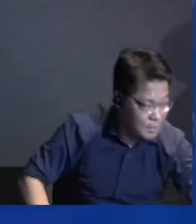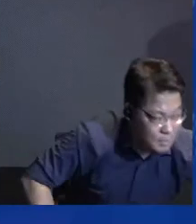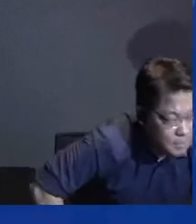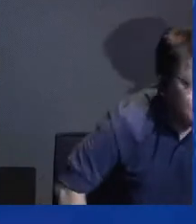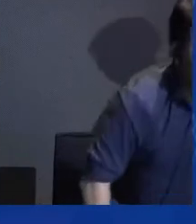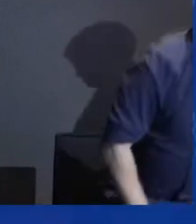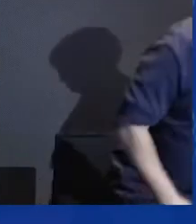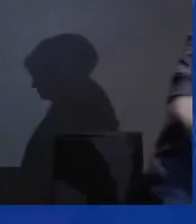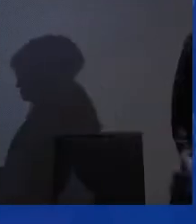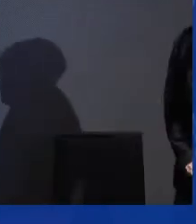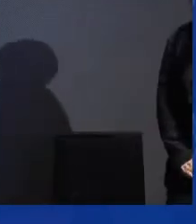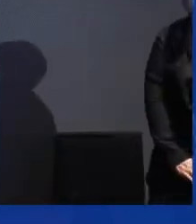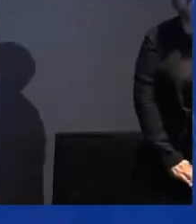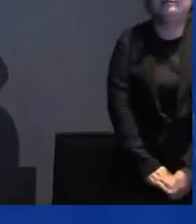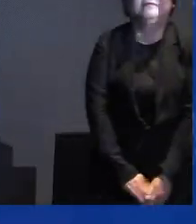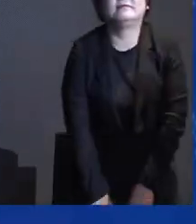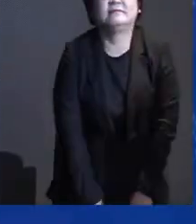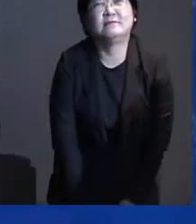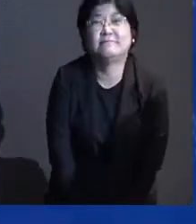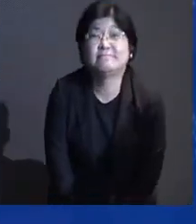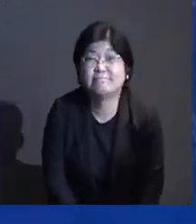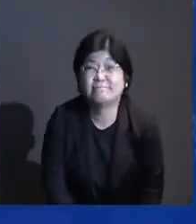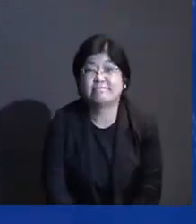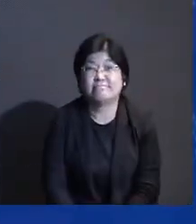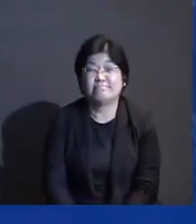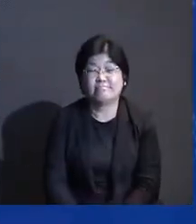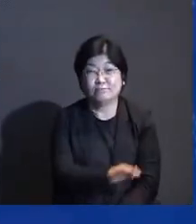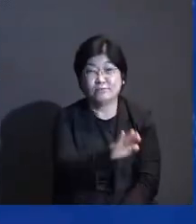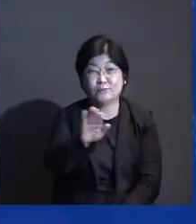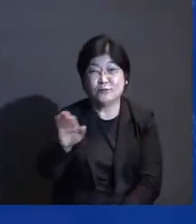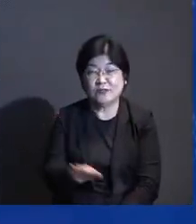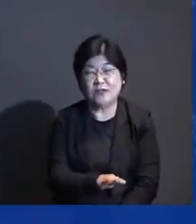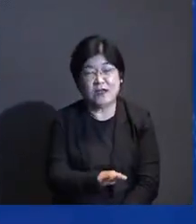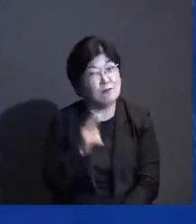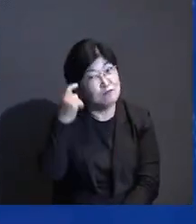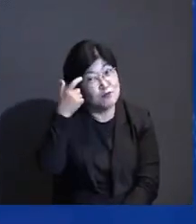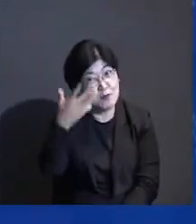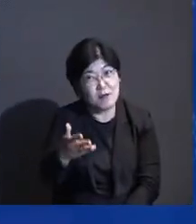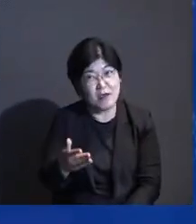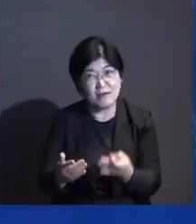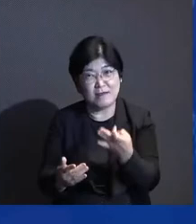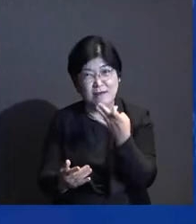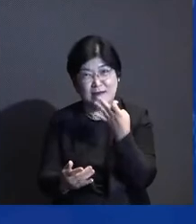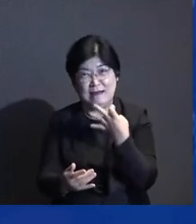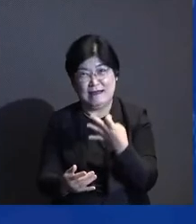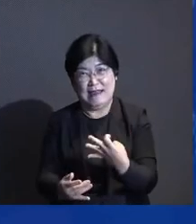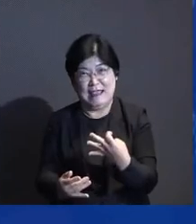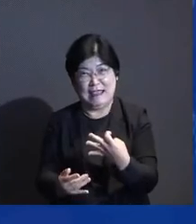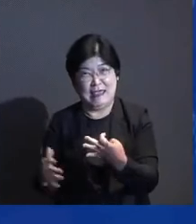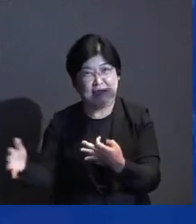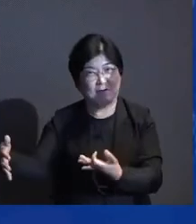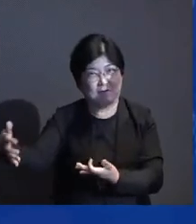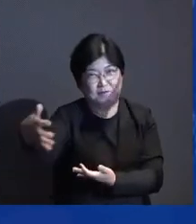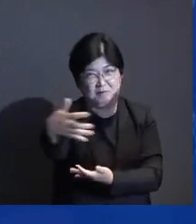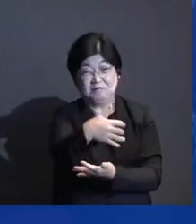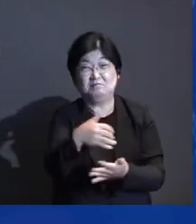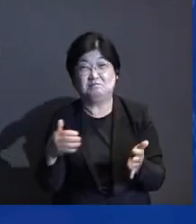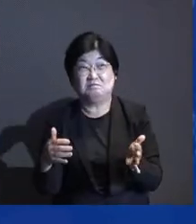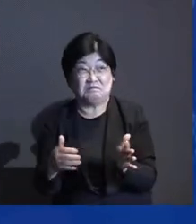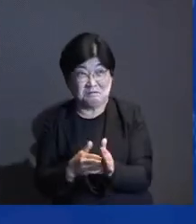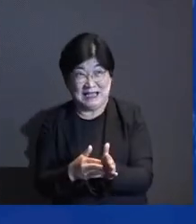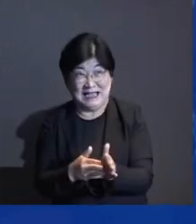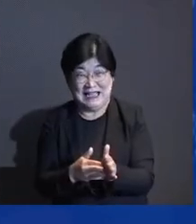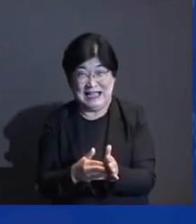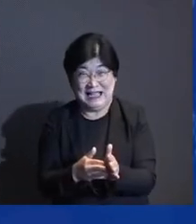from the audience and different parts of the community. So I would like to ask the organizer